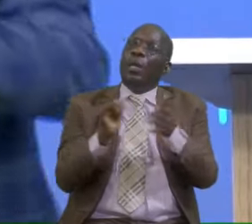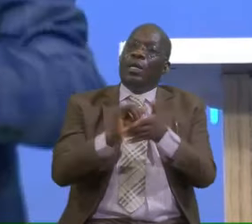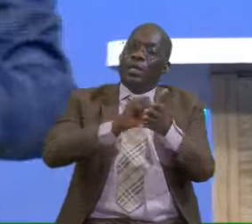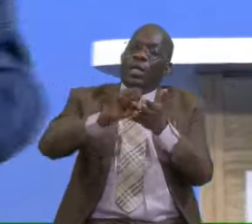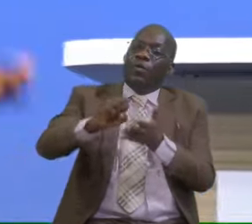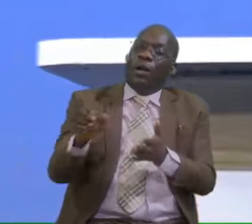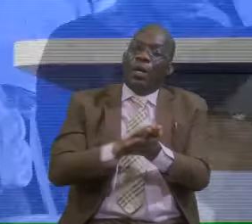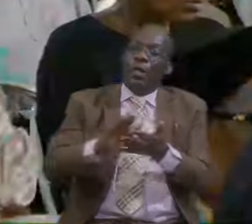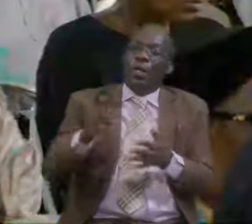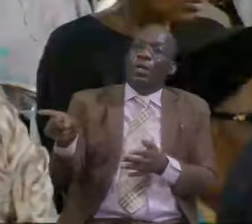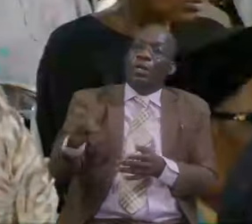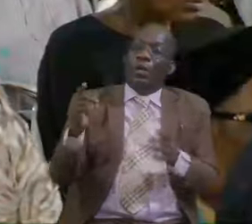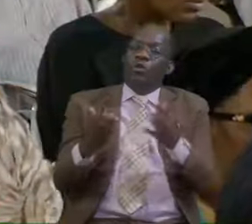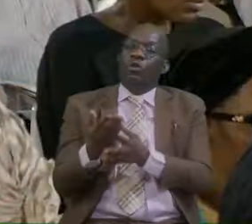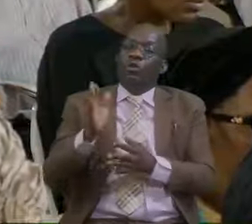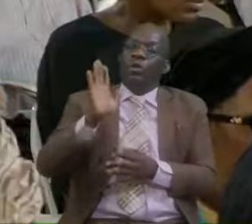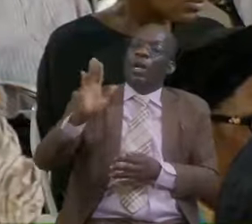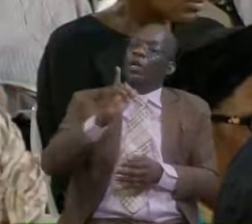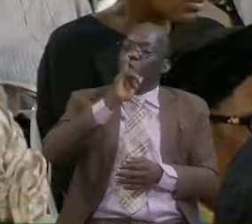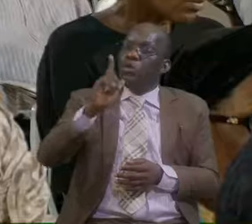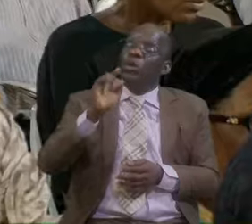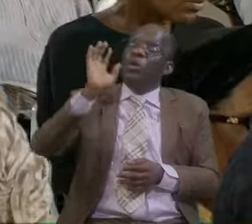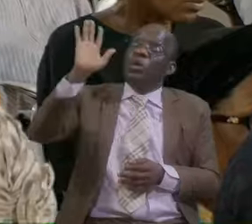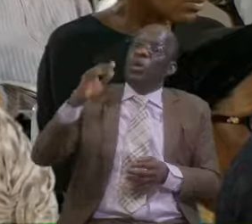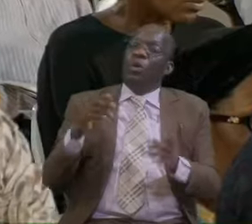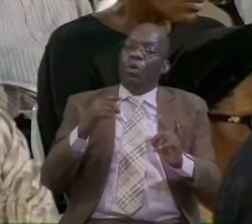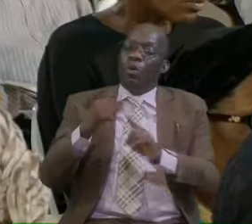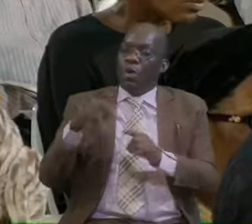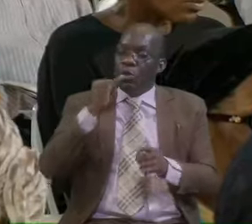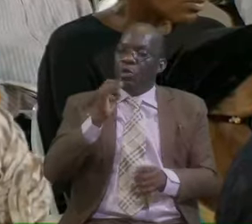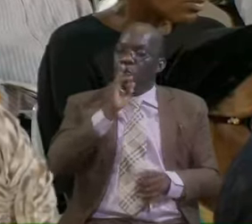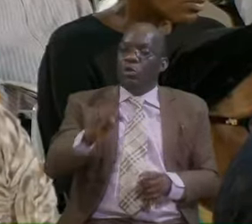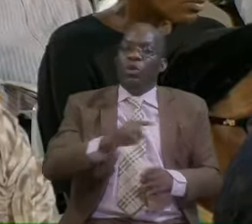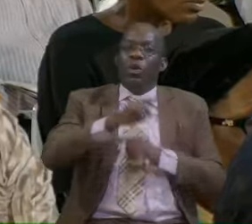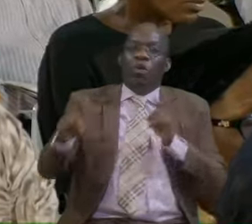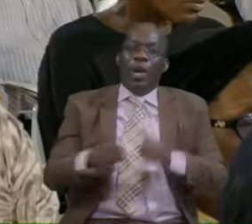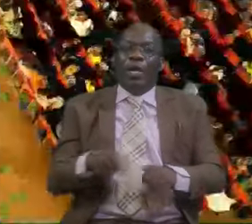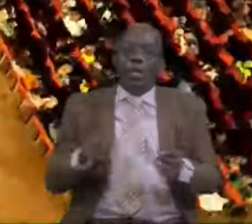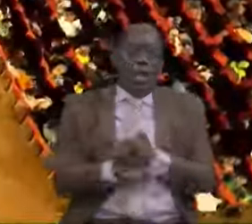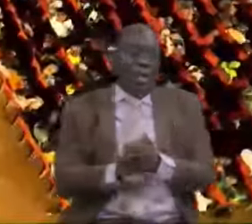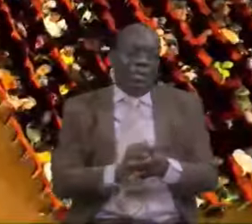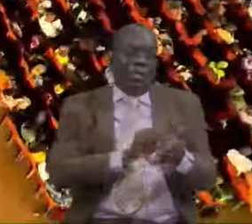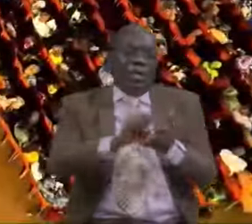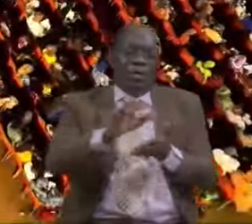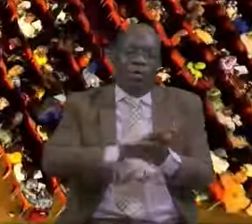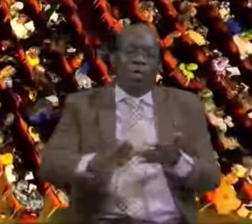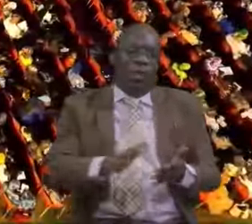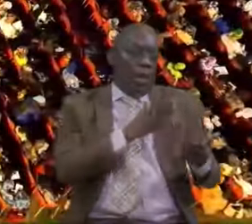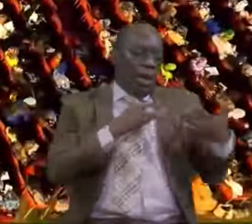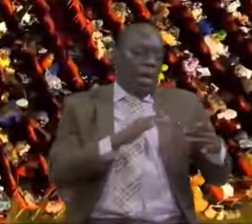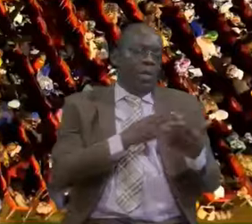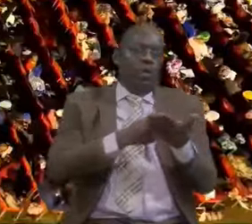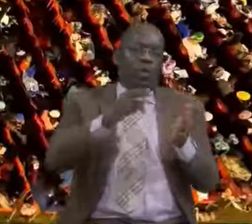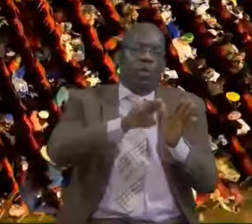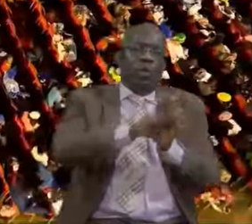is truth. And when that sanctification, heart holiness, when it comes to you, Holiness